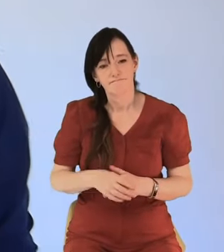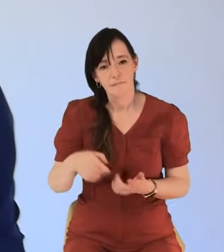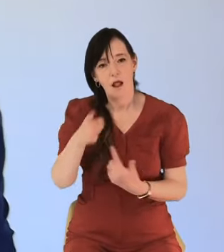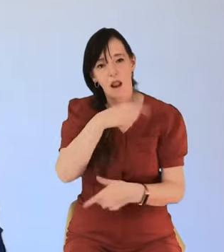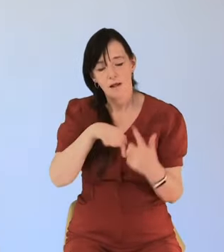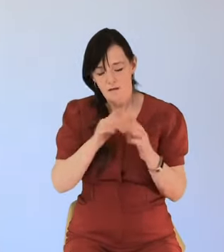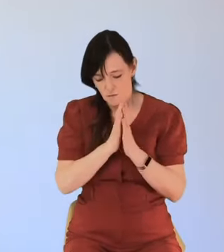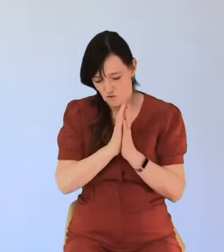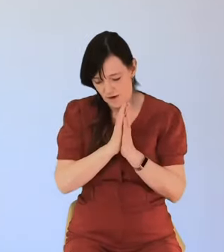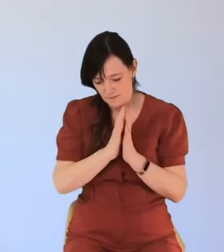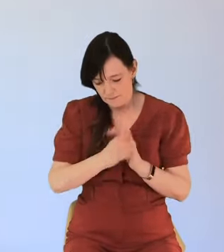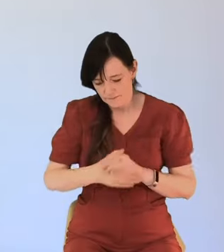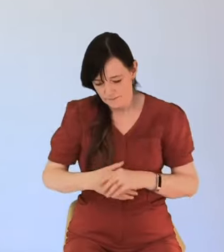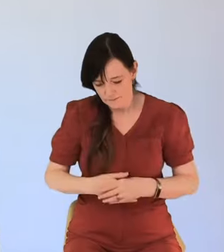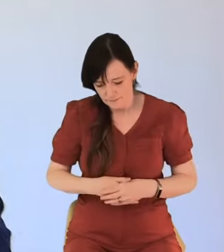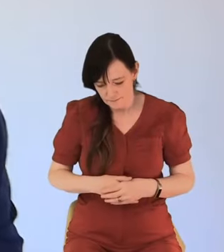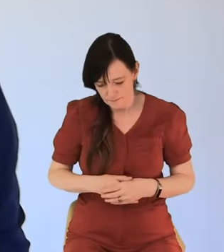Let's pray.